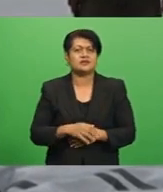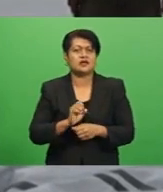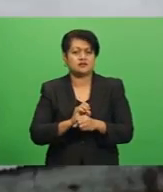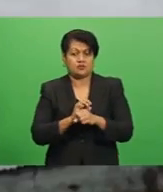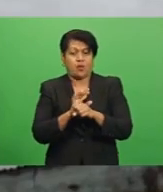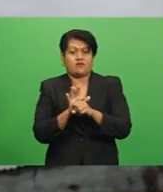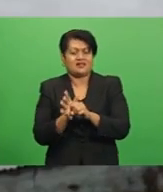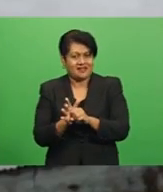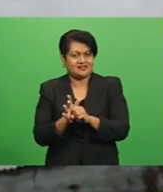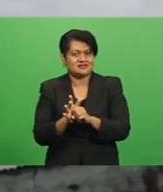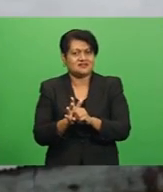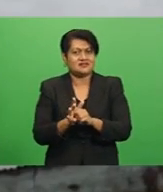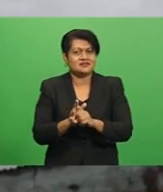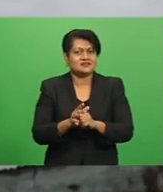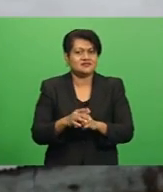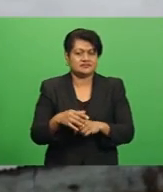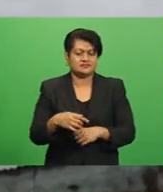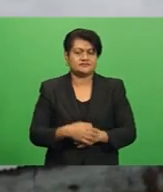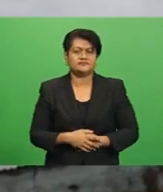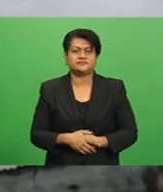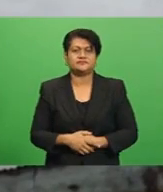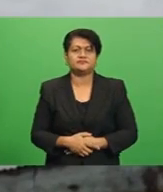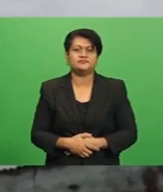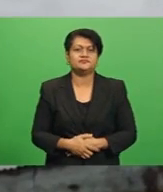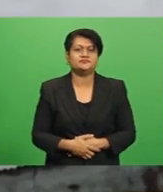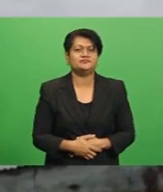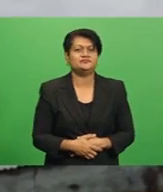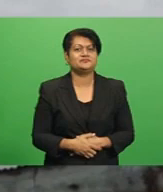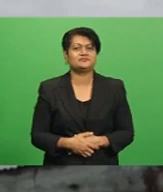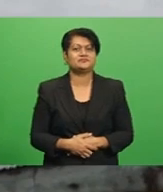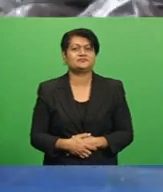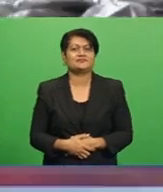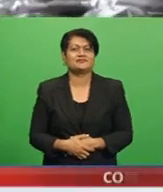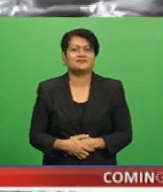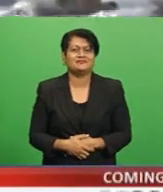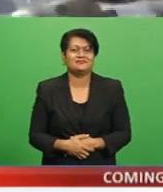on January 8. Eleanor Turangeview, FBC News.